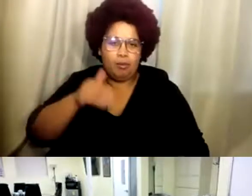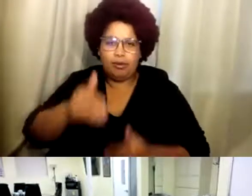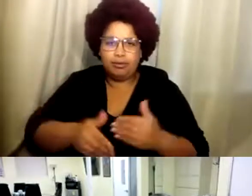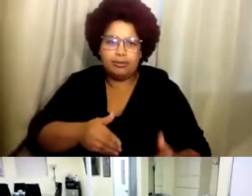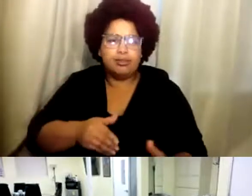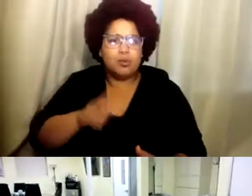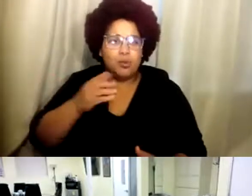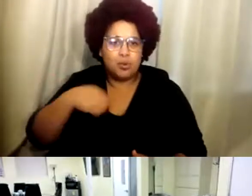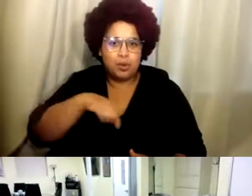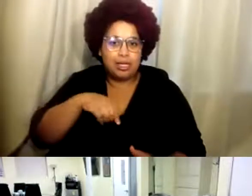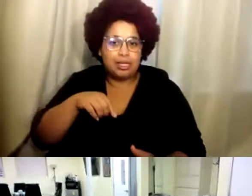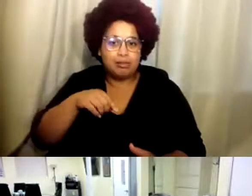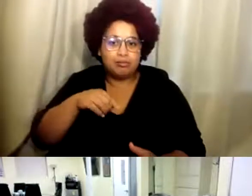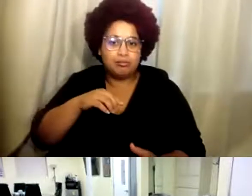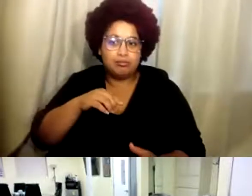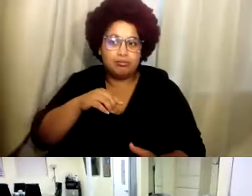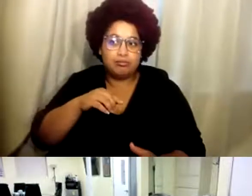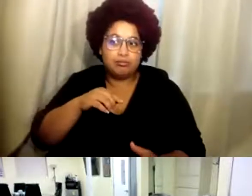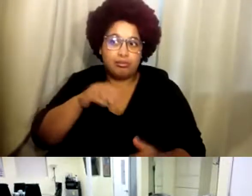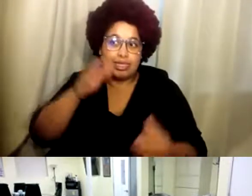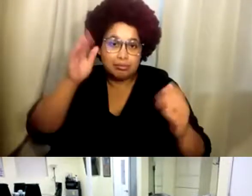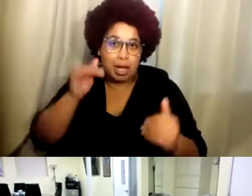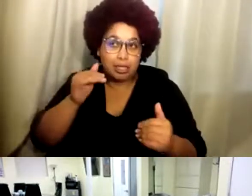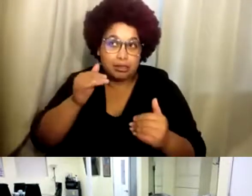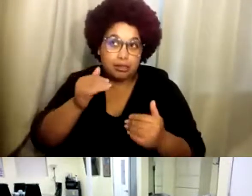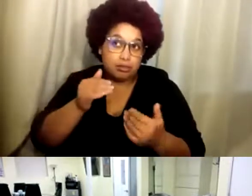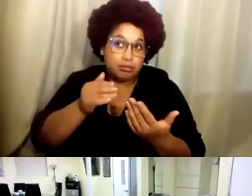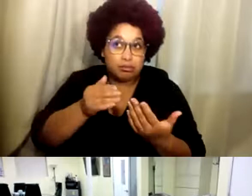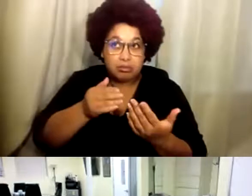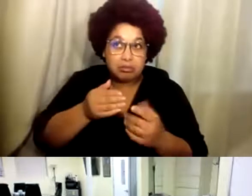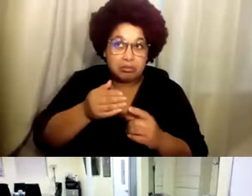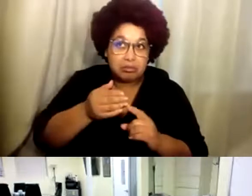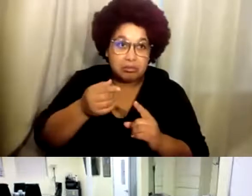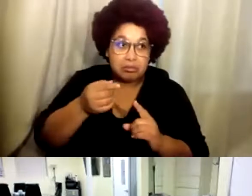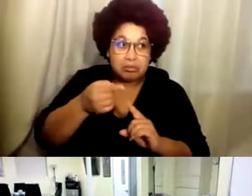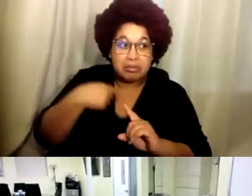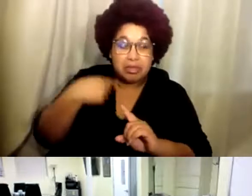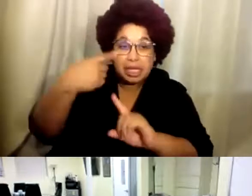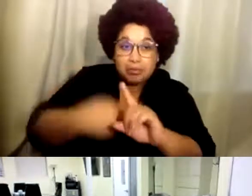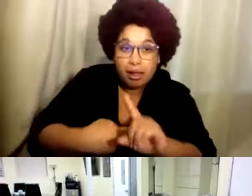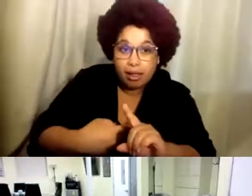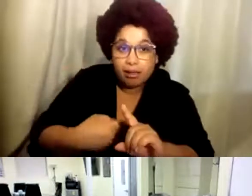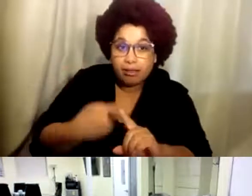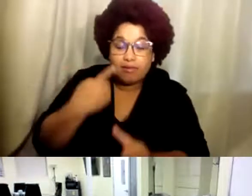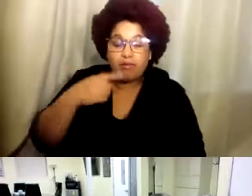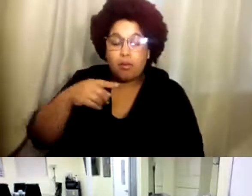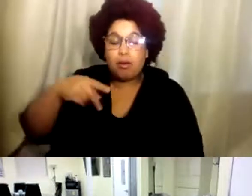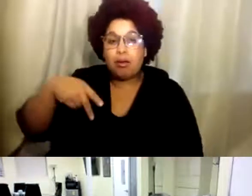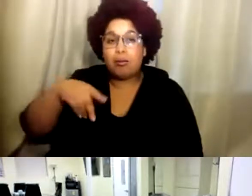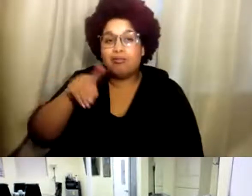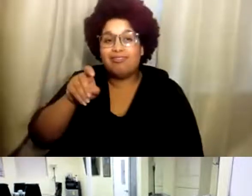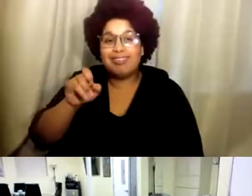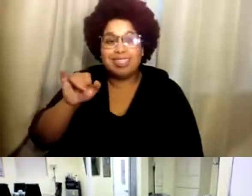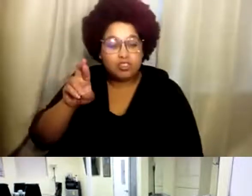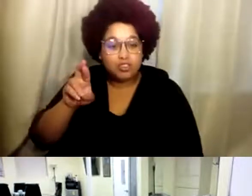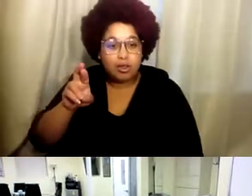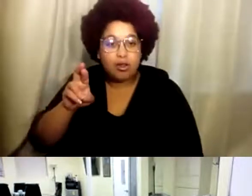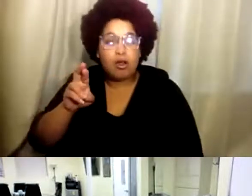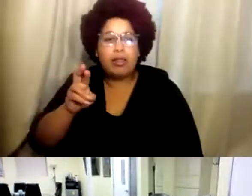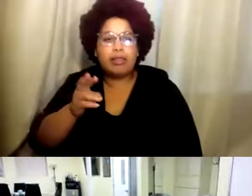that, in the next month or so for Pfizer, and then soon after for